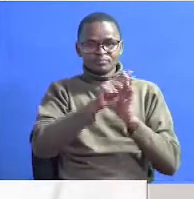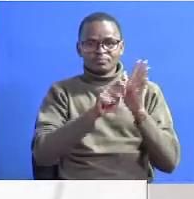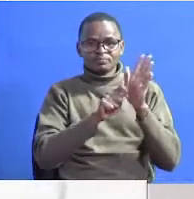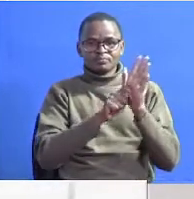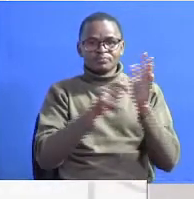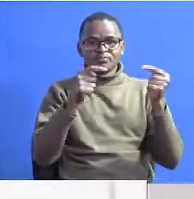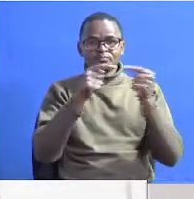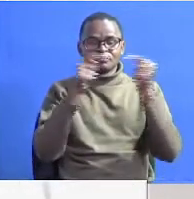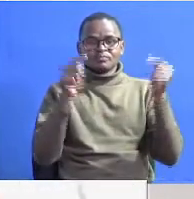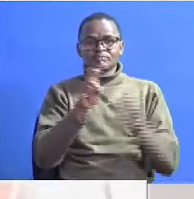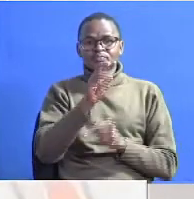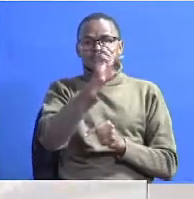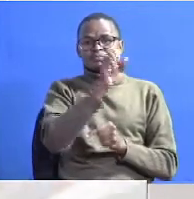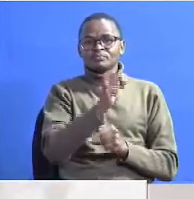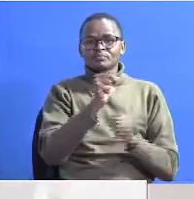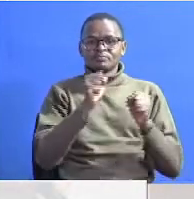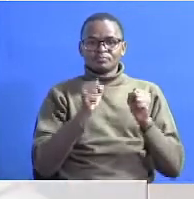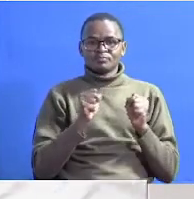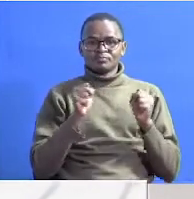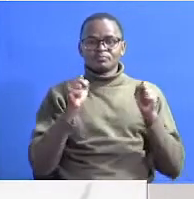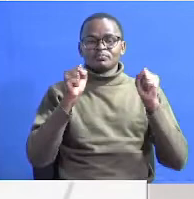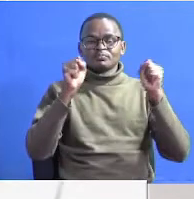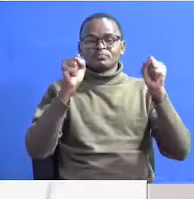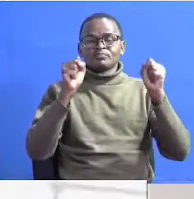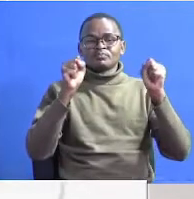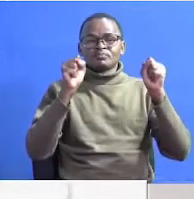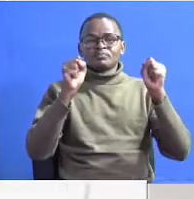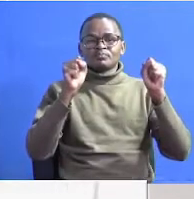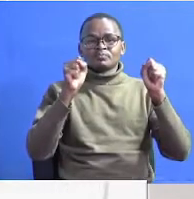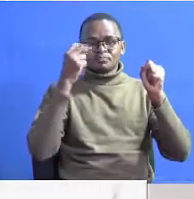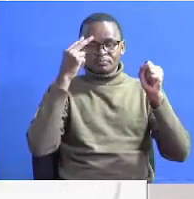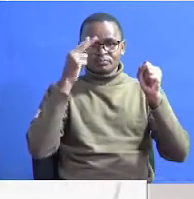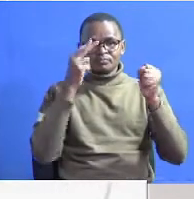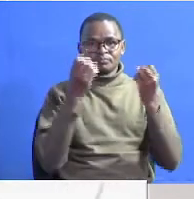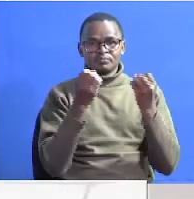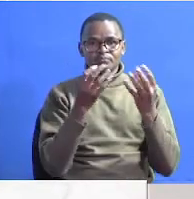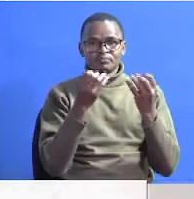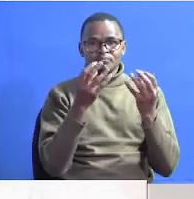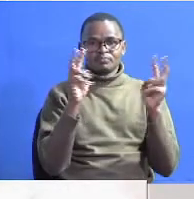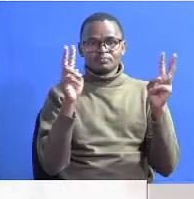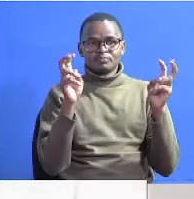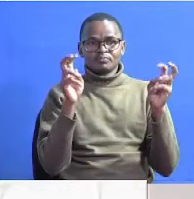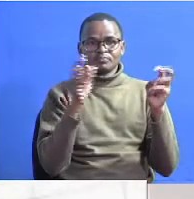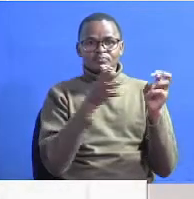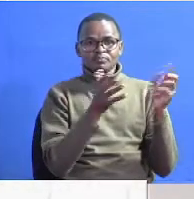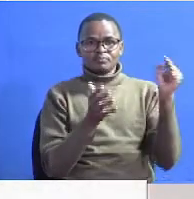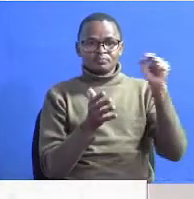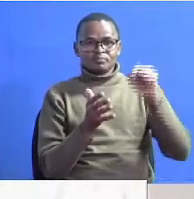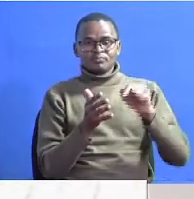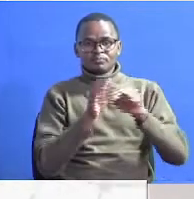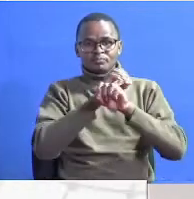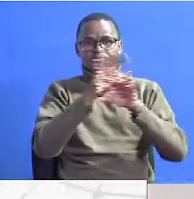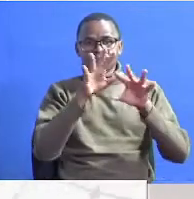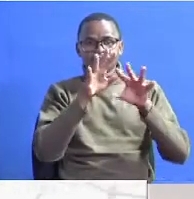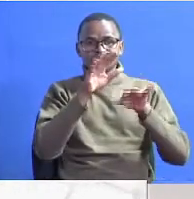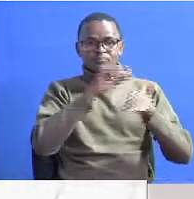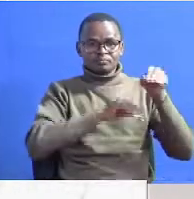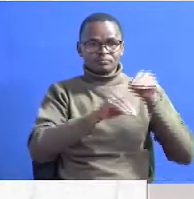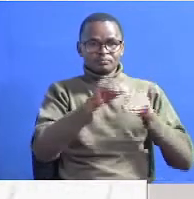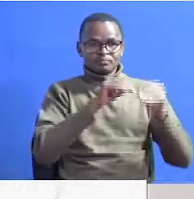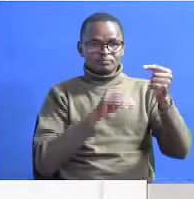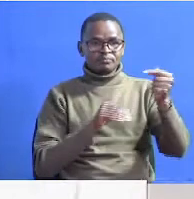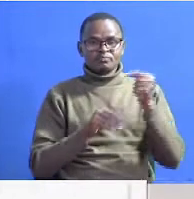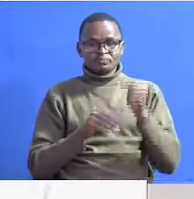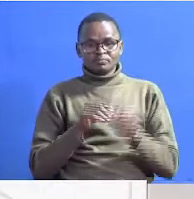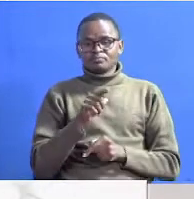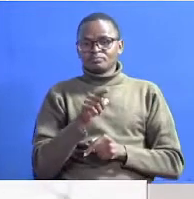the opposition was so strong, we saw a lot of issues, of course, being brought to light, corruption issues being brought